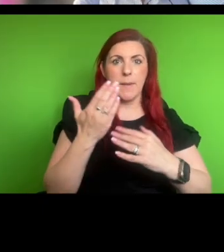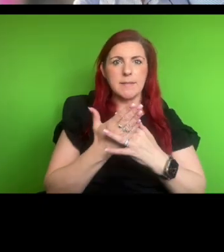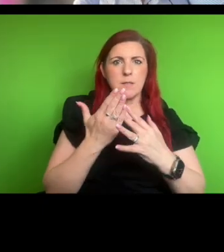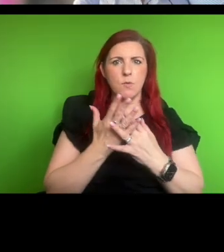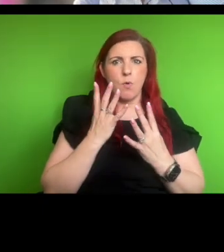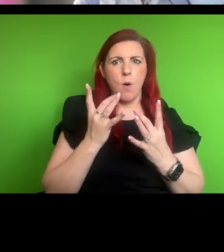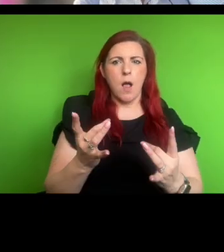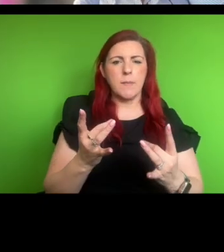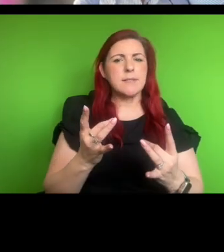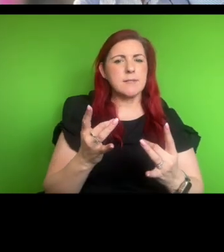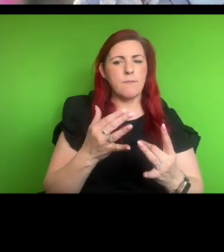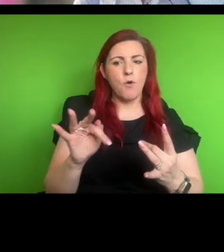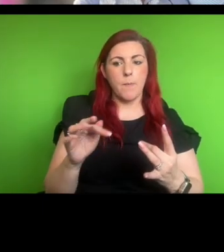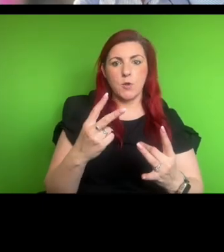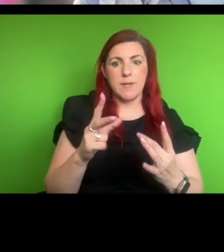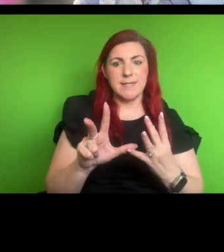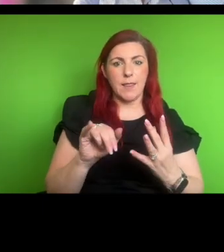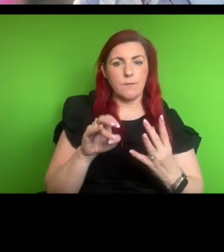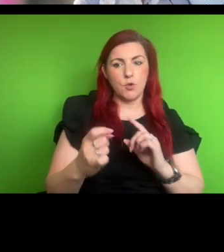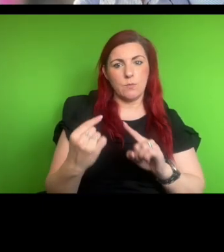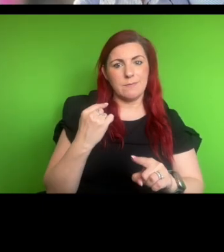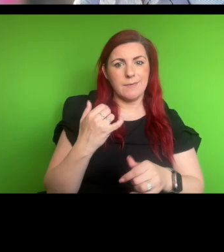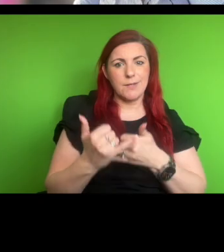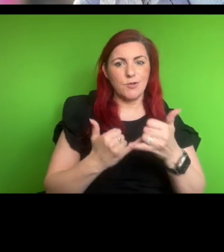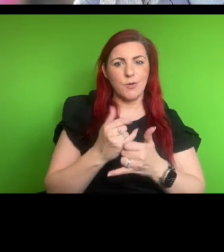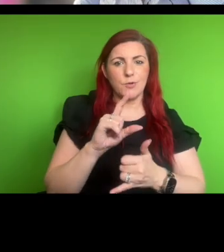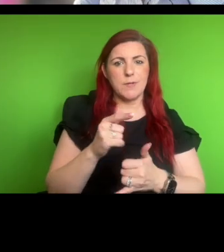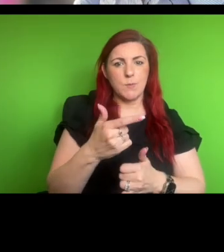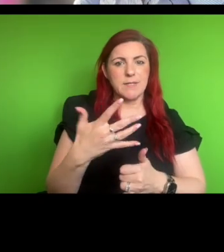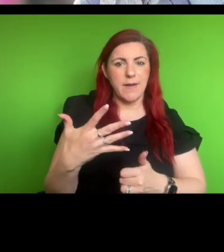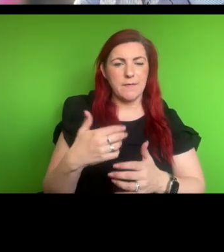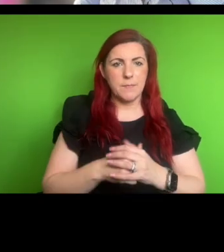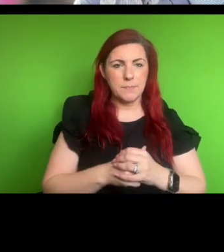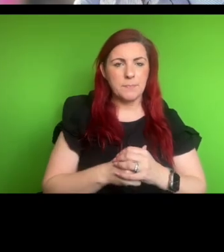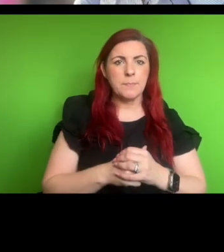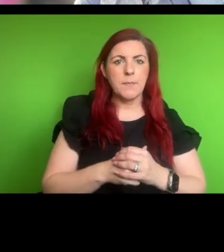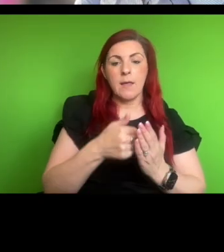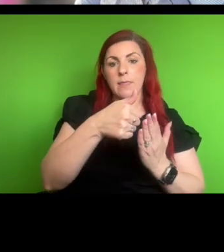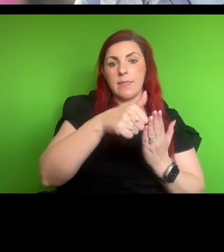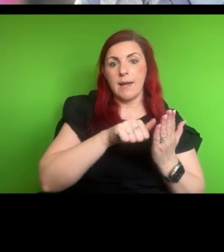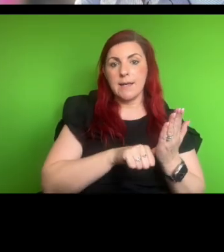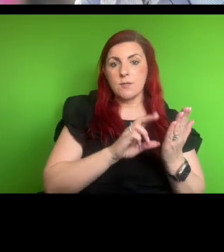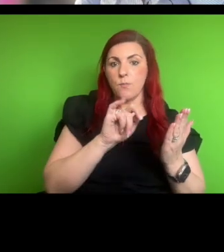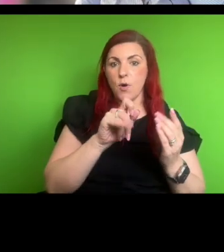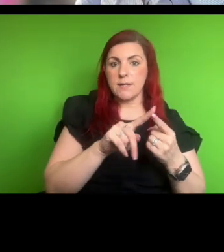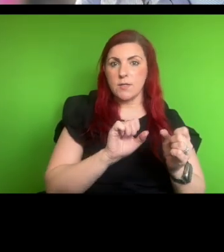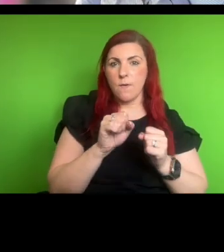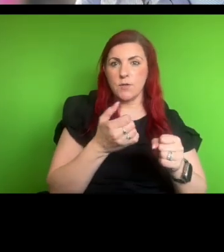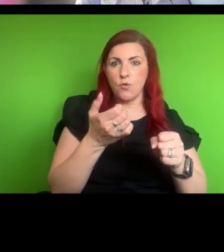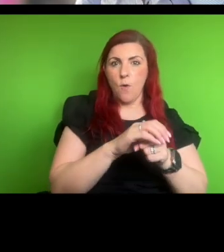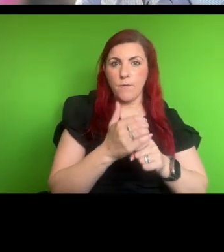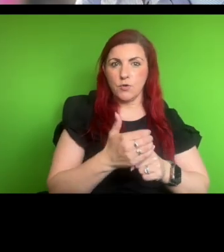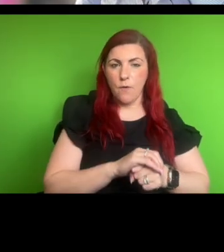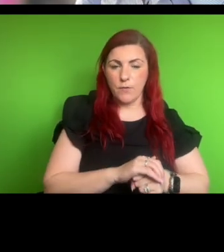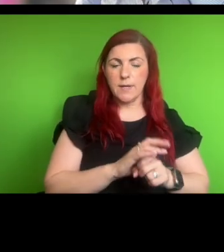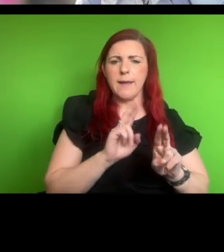June 2025. And the list of those products and services under the scope of the European Accessibility Act can